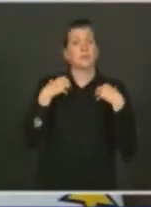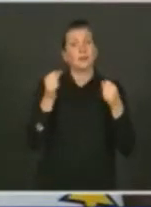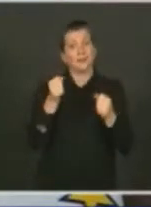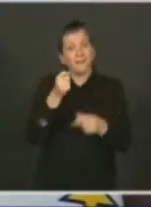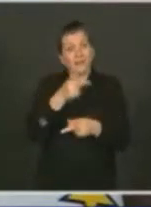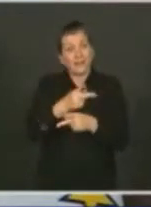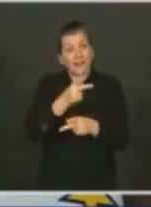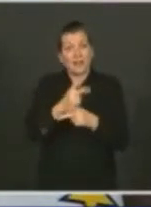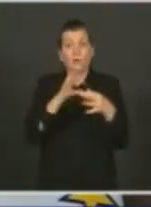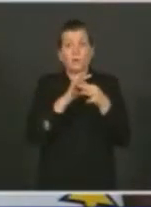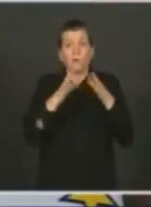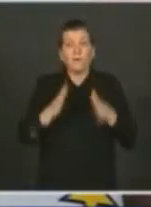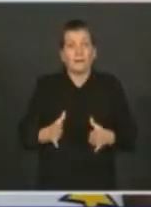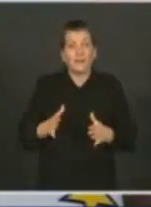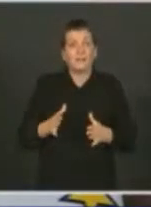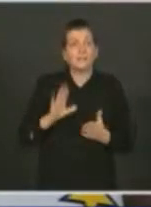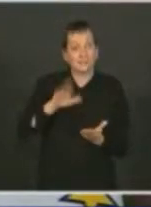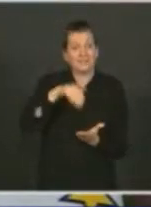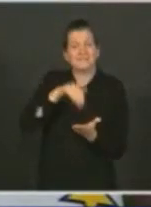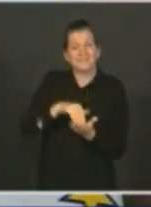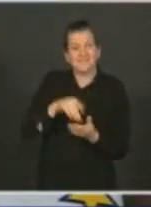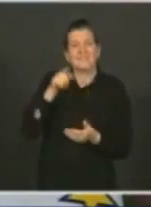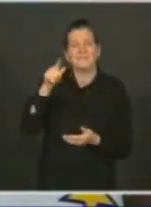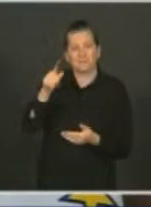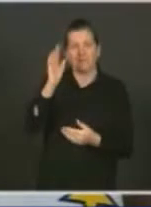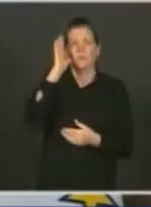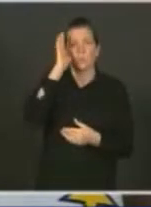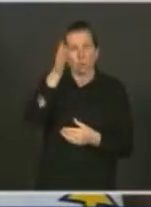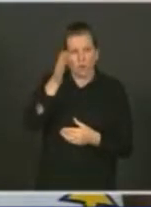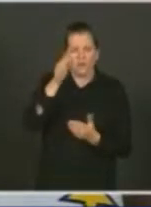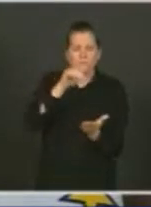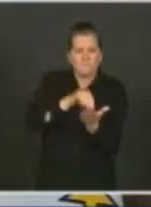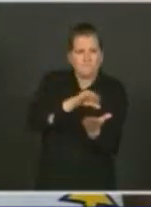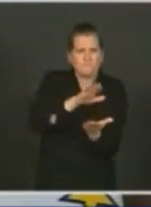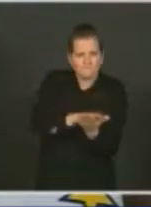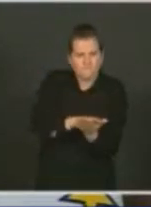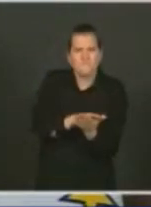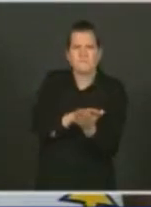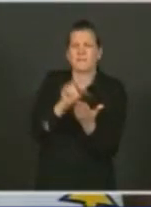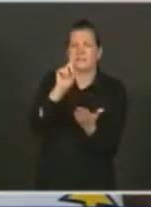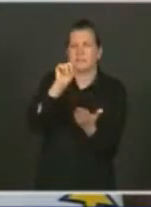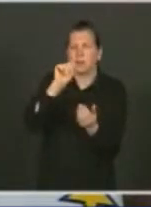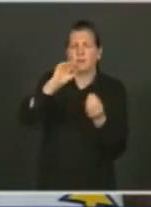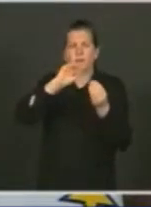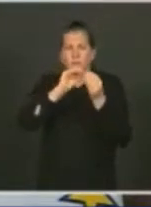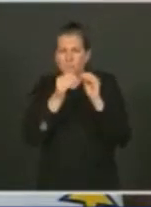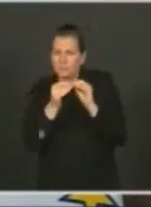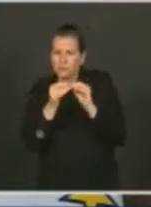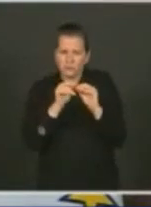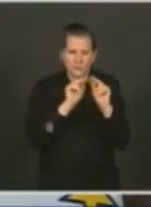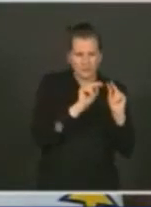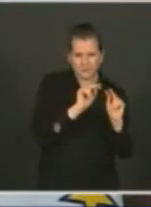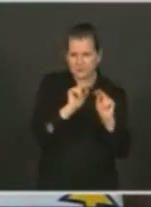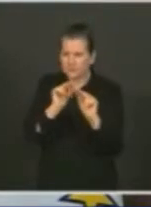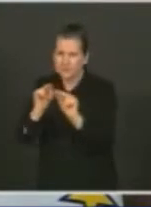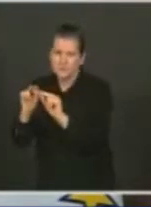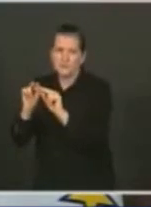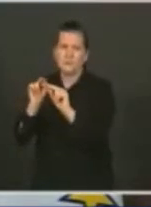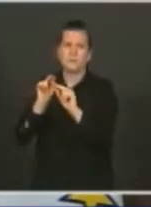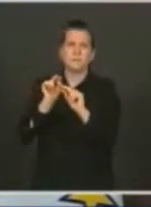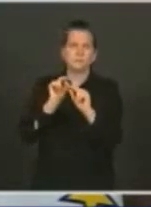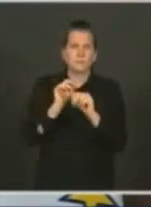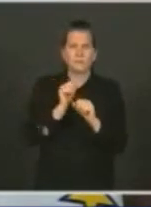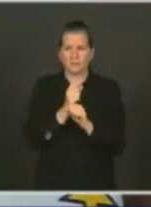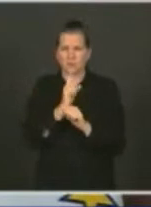emergency operations center for hospitals, tracking data in real time and taking a unified approach to patients